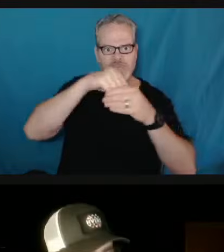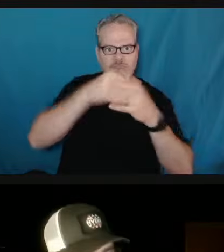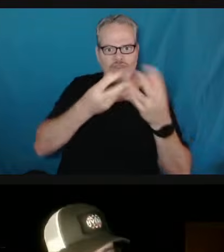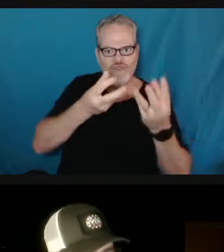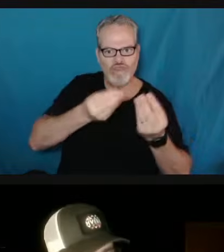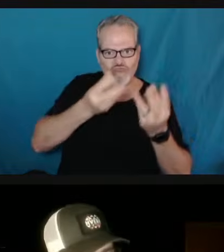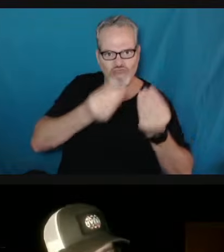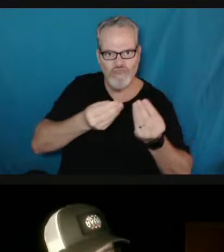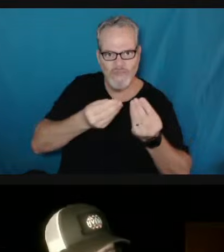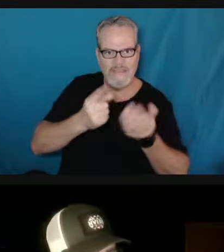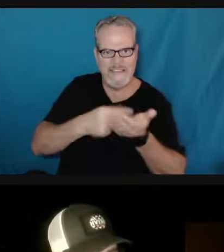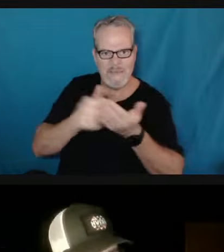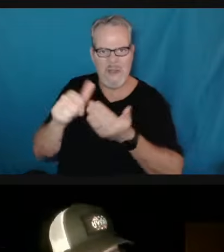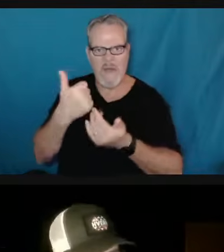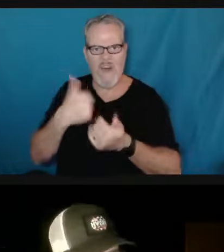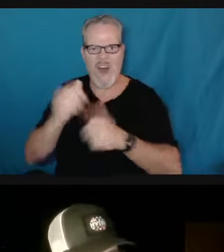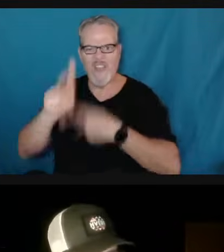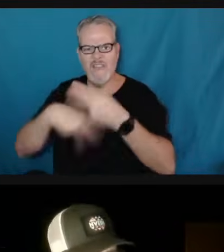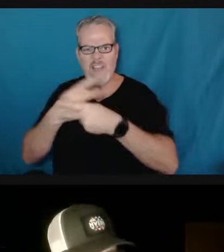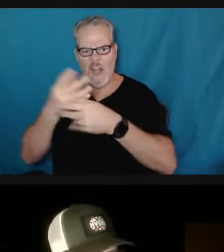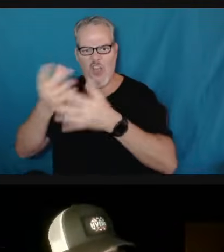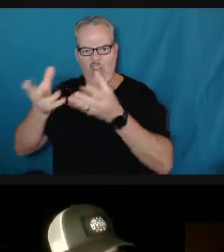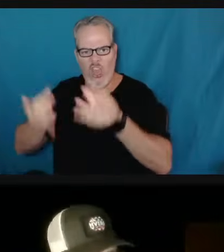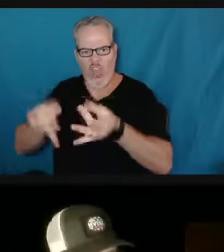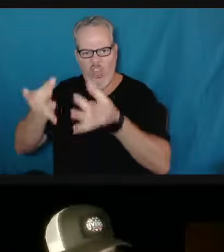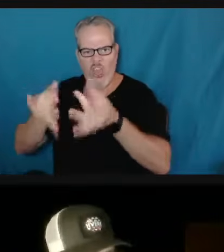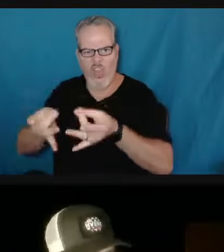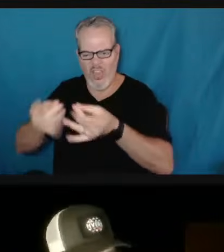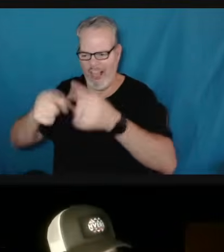And they can essentially measure the